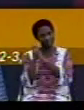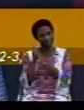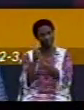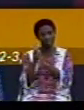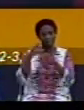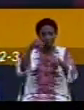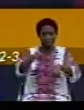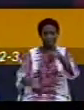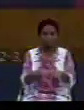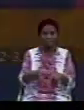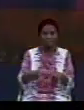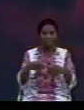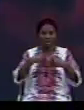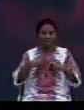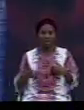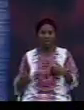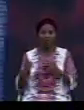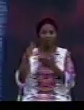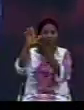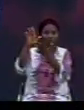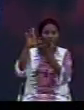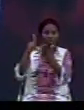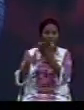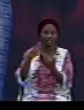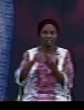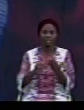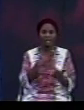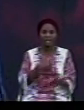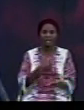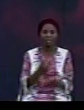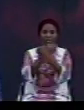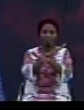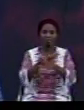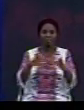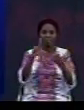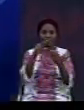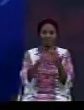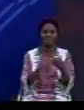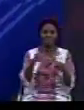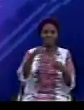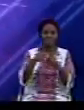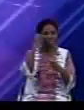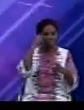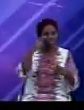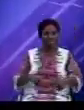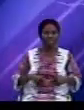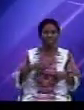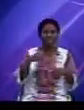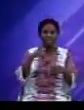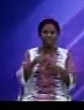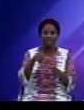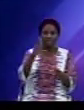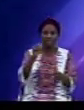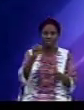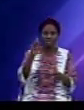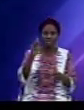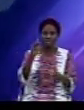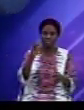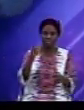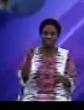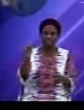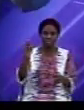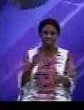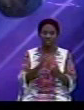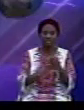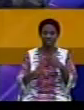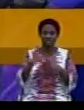having hopelessness and helplessness in his life. Romans chapter 7, verse 15, it says, for that